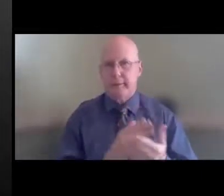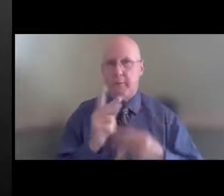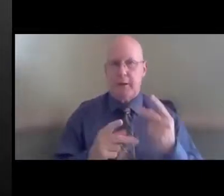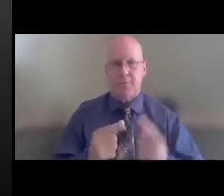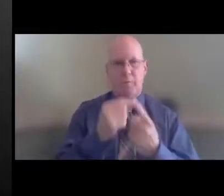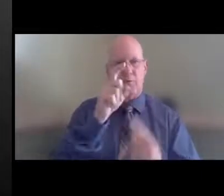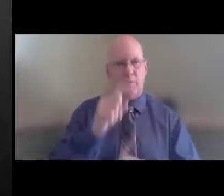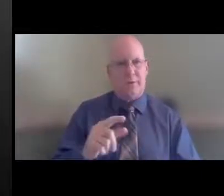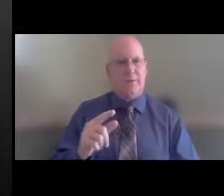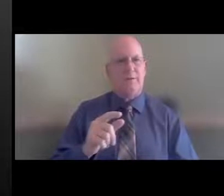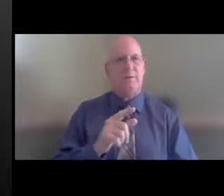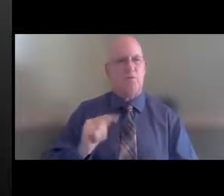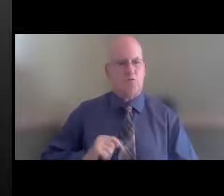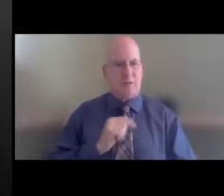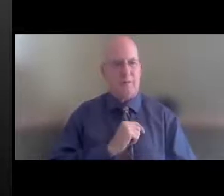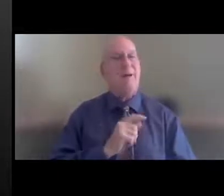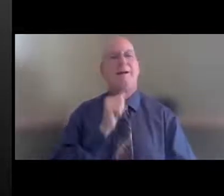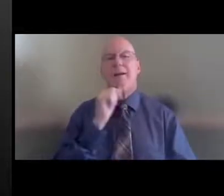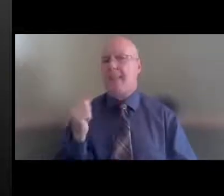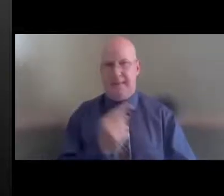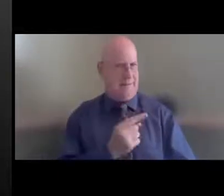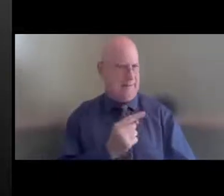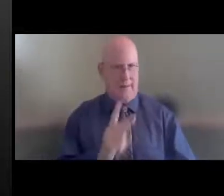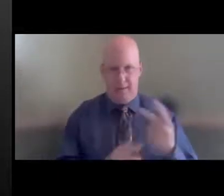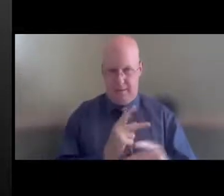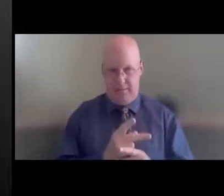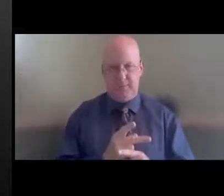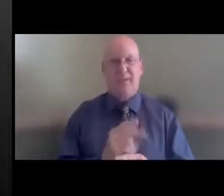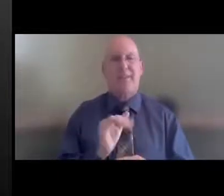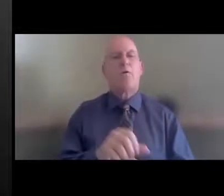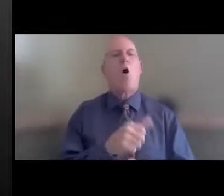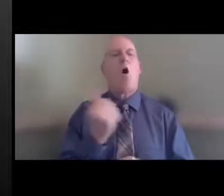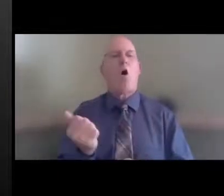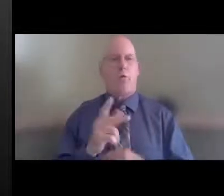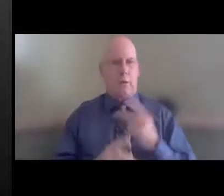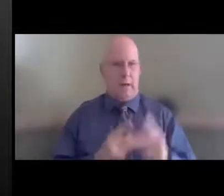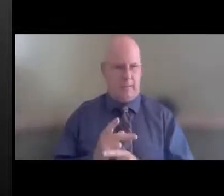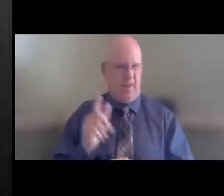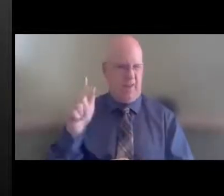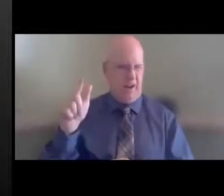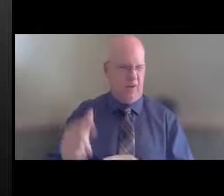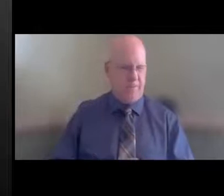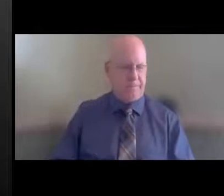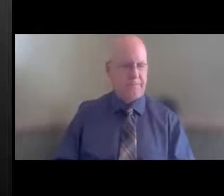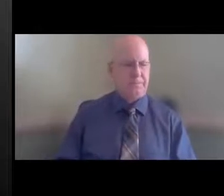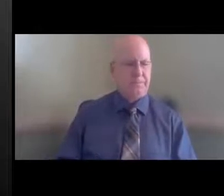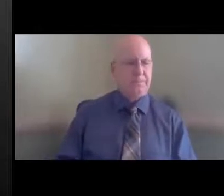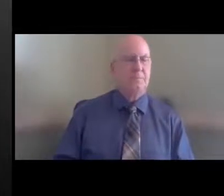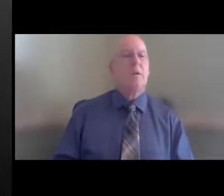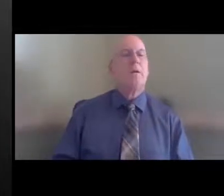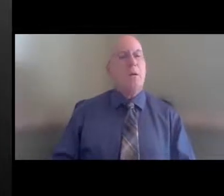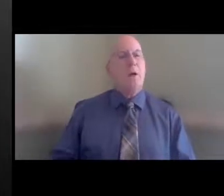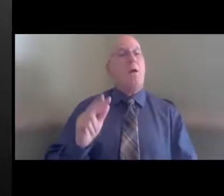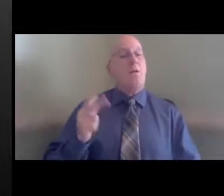trusts. Not this kind. That's going to be the other kind we're going to talk about in a few minutes. So for these third-party